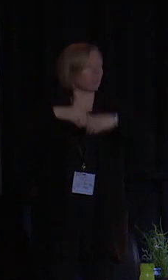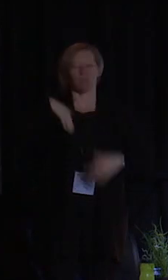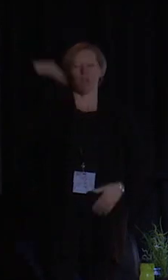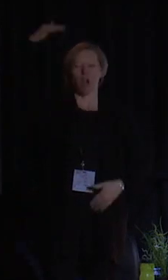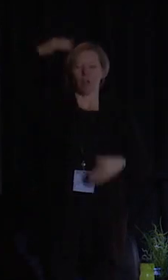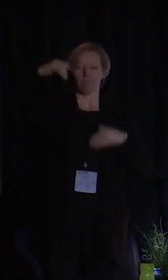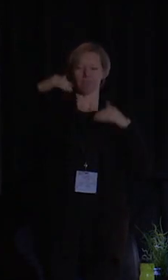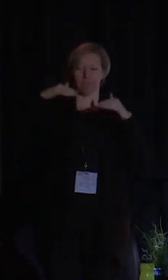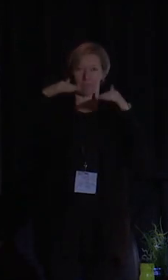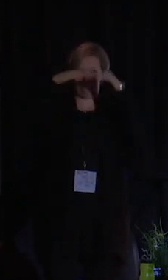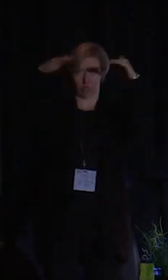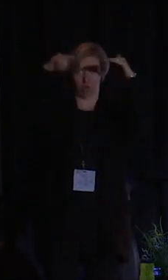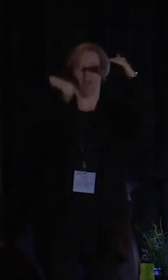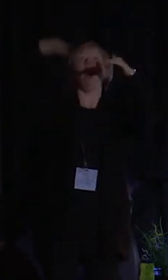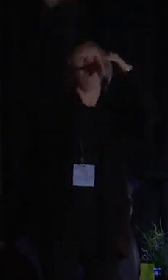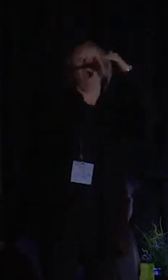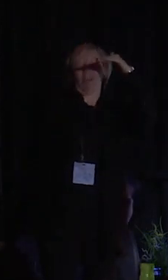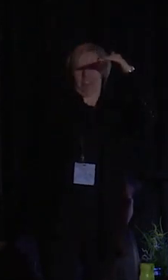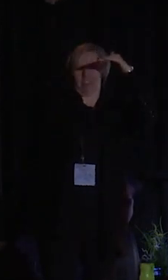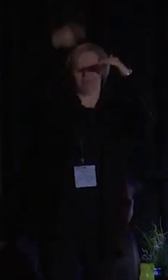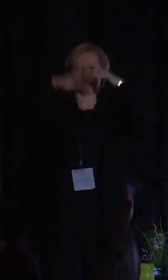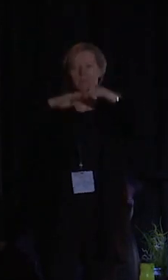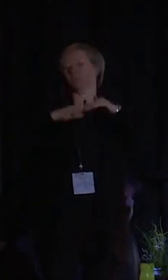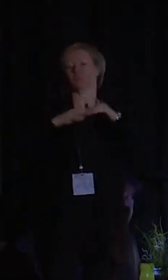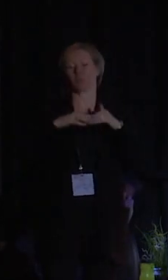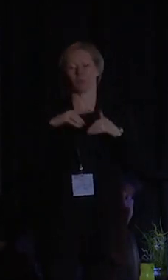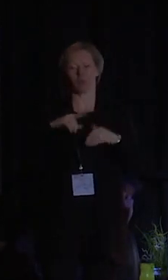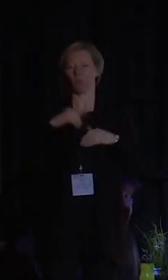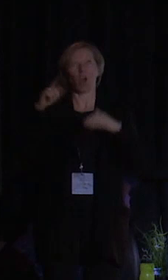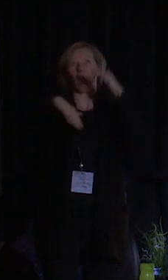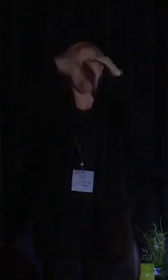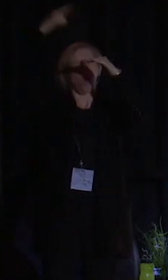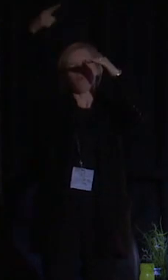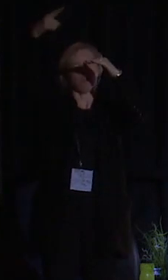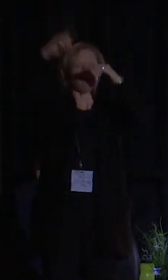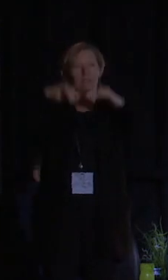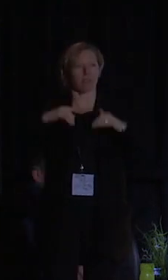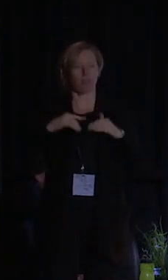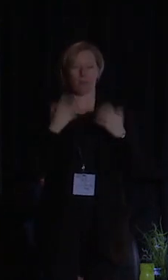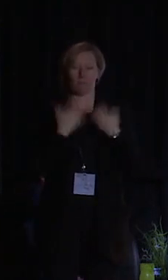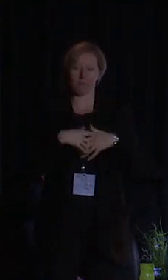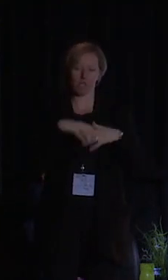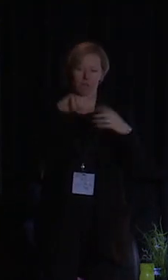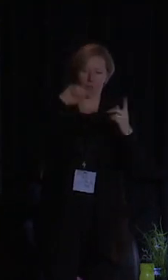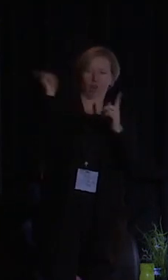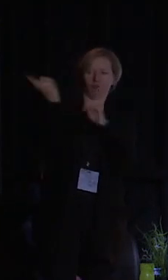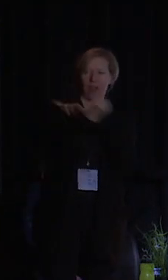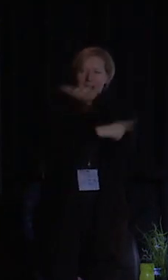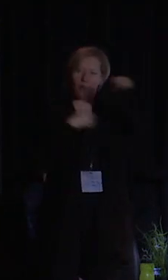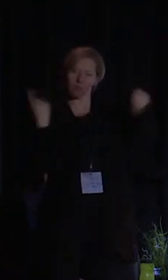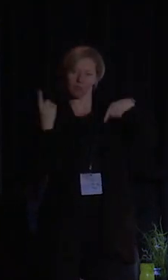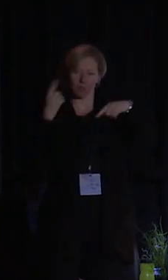this roof. We have rehearsed in here, but we can't go all the way over for that. So the machine itself goes 360, it